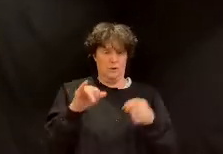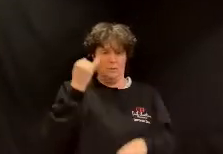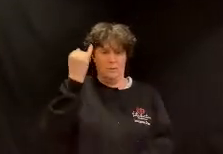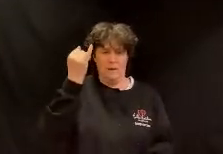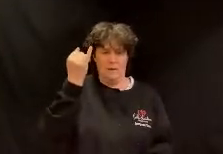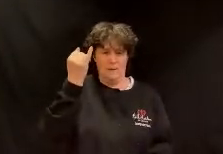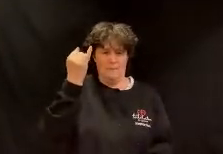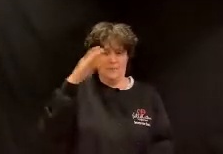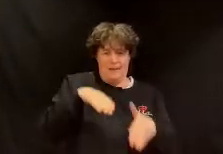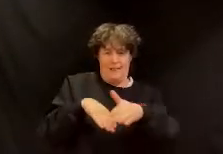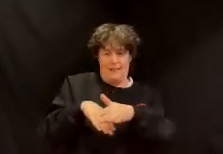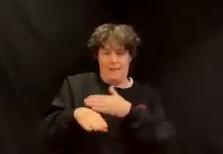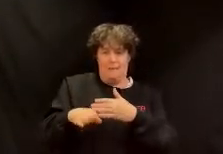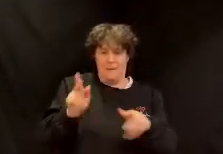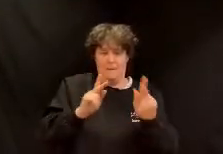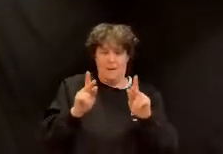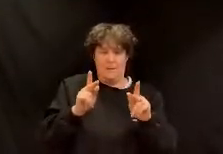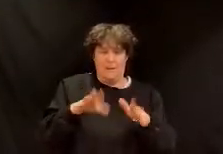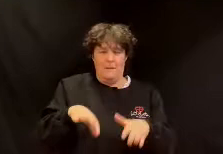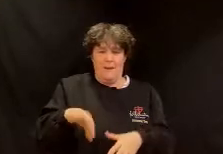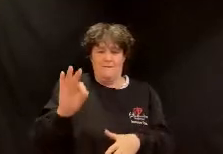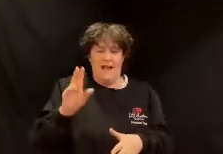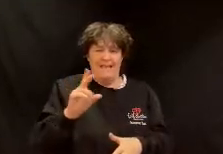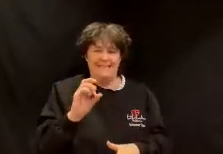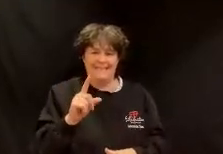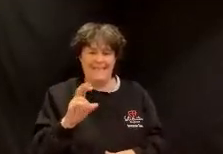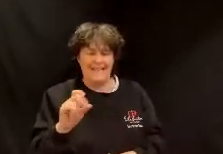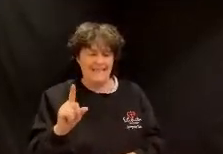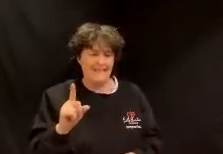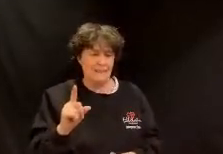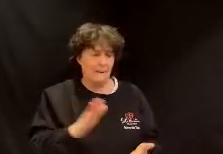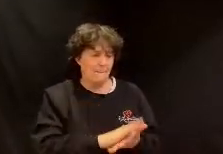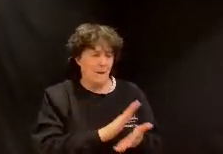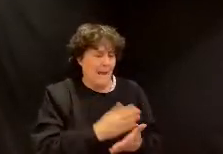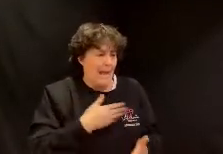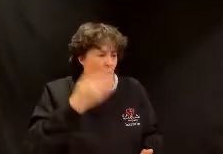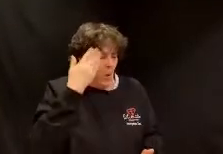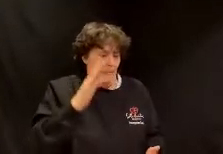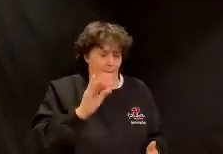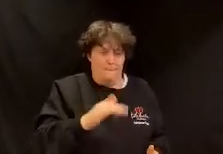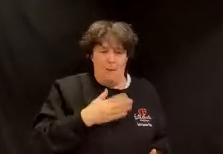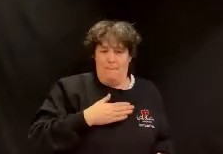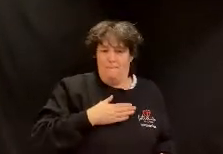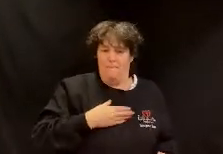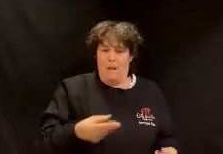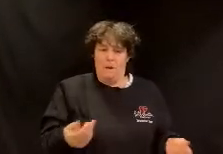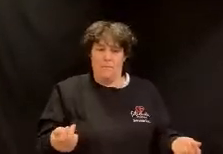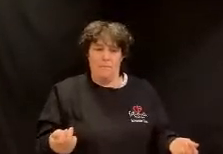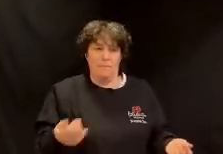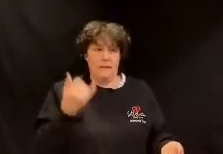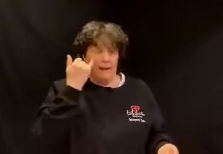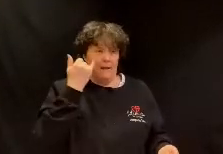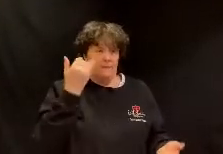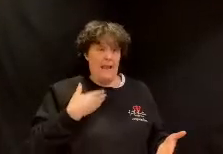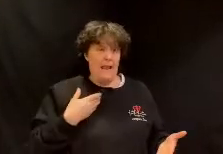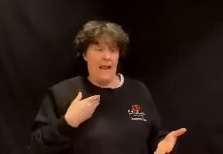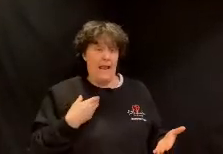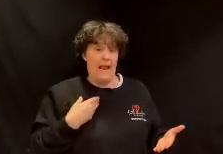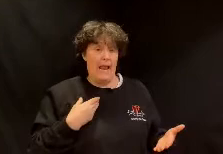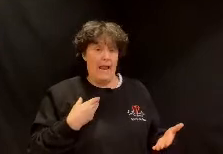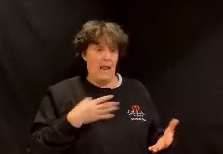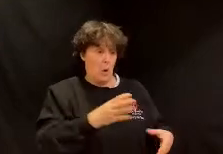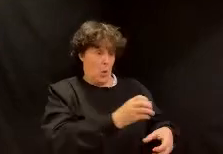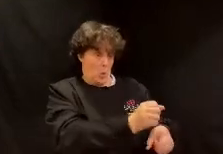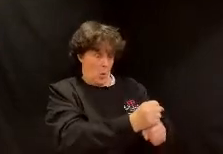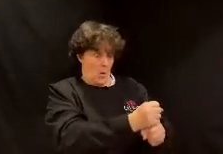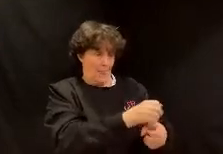They're in there trying to find deeds. I know that property, because if they had a record that land belonged to